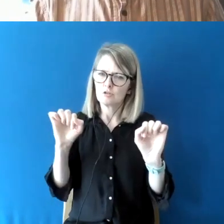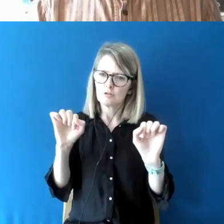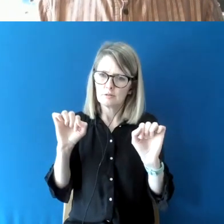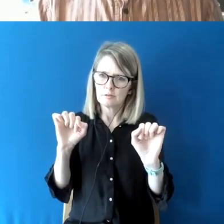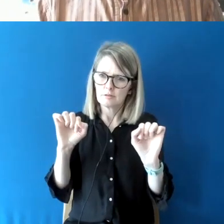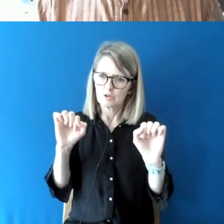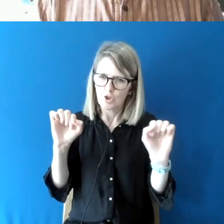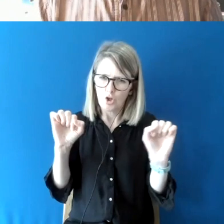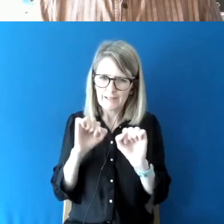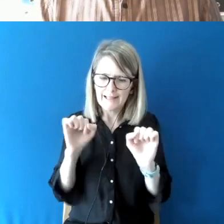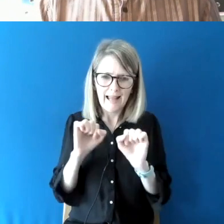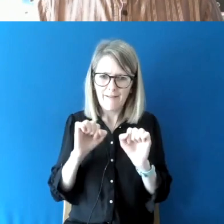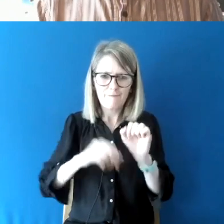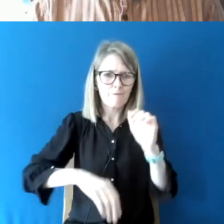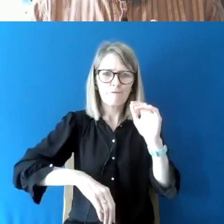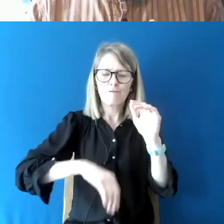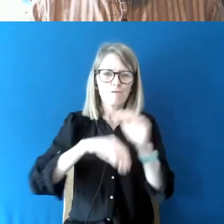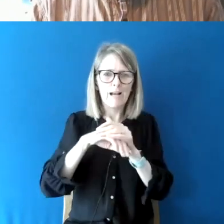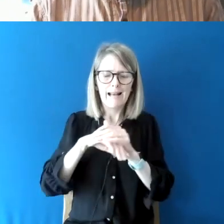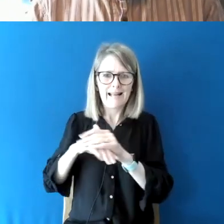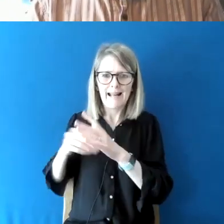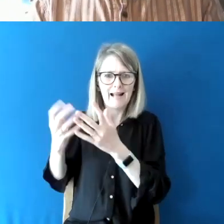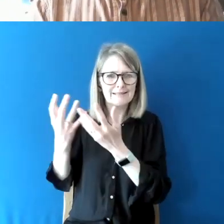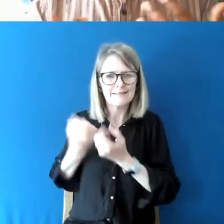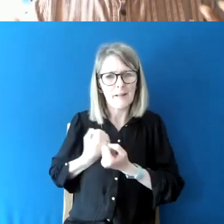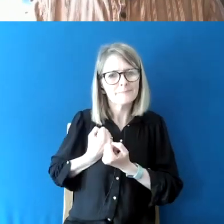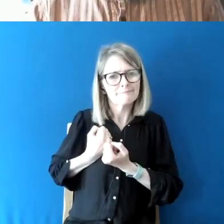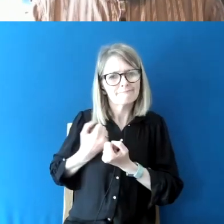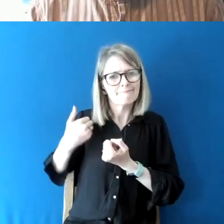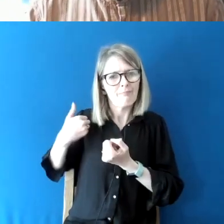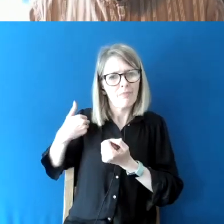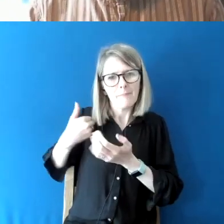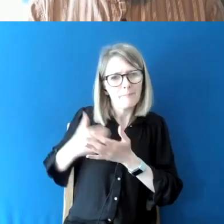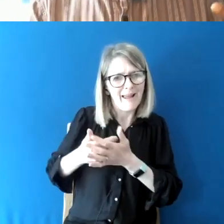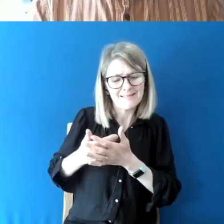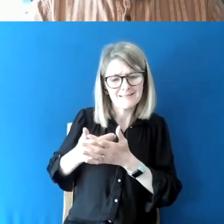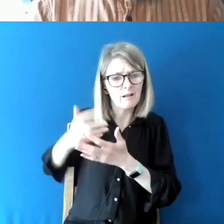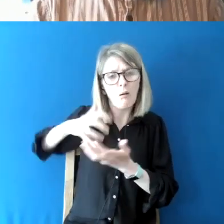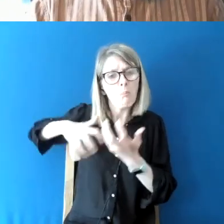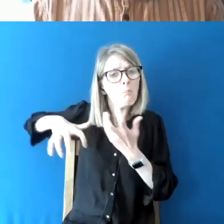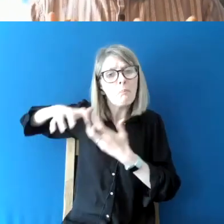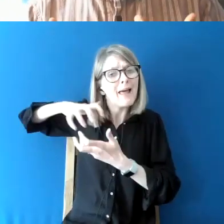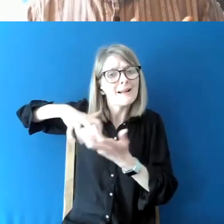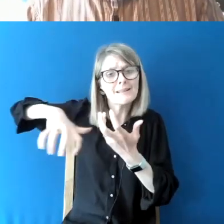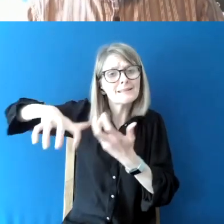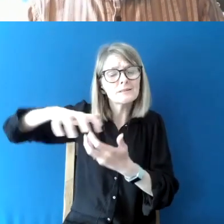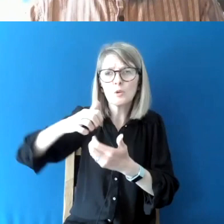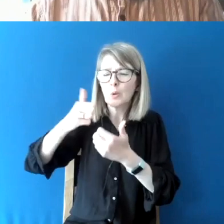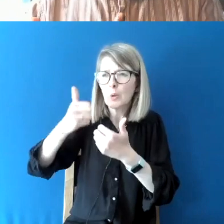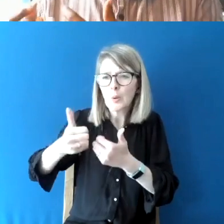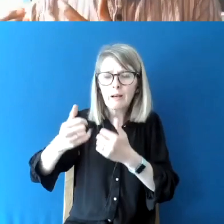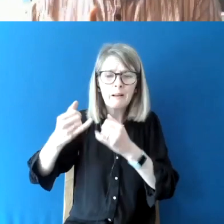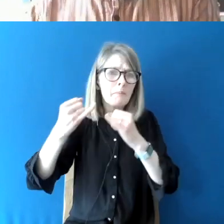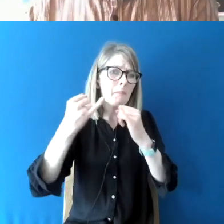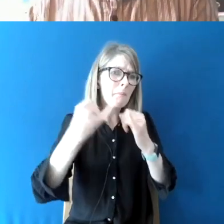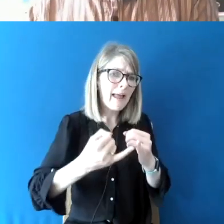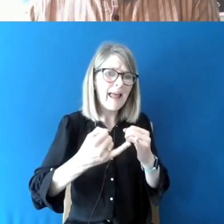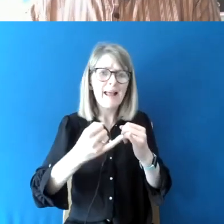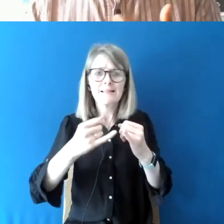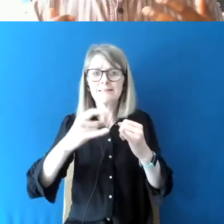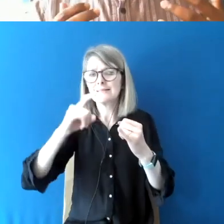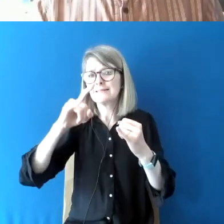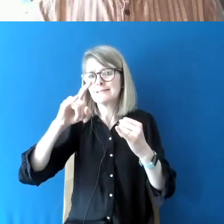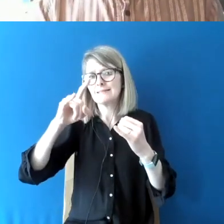our past. We are yet to fully embrace in all its complexity, good and bad and evil